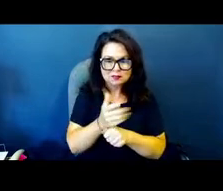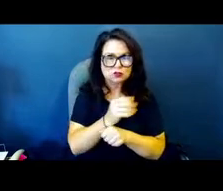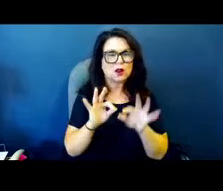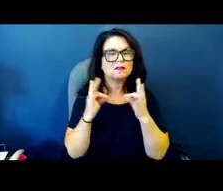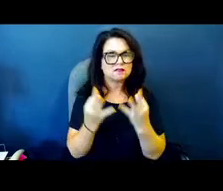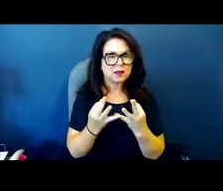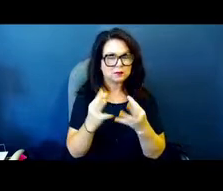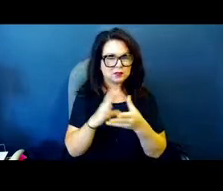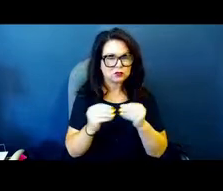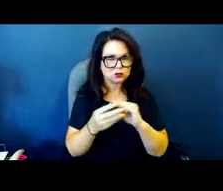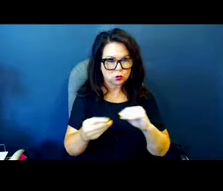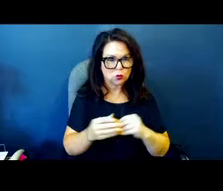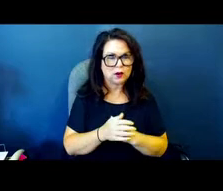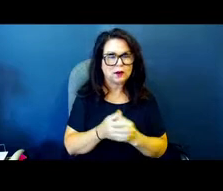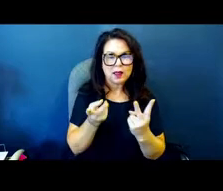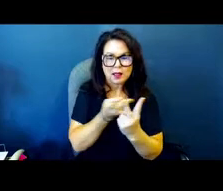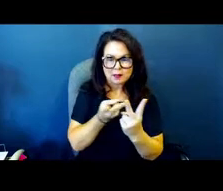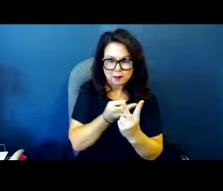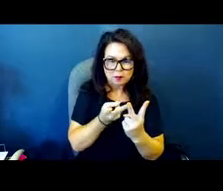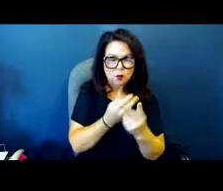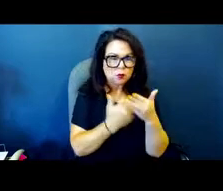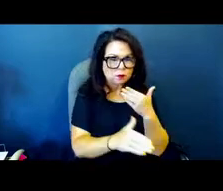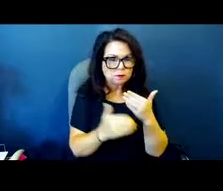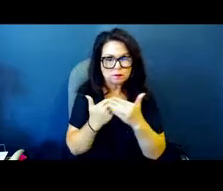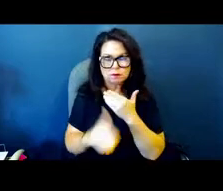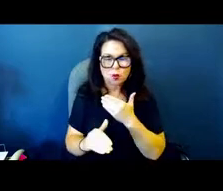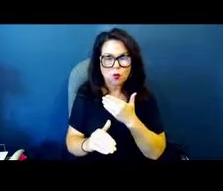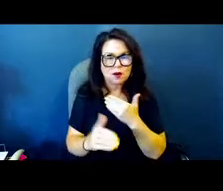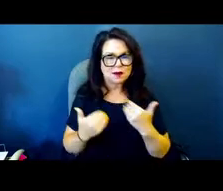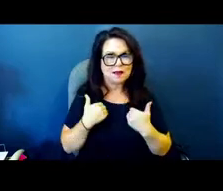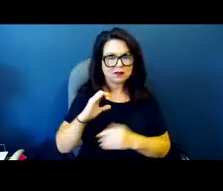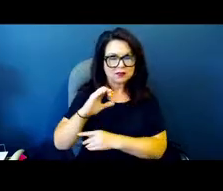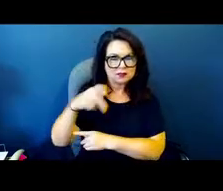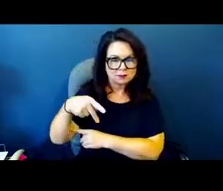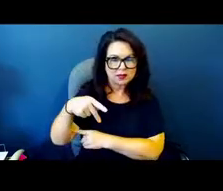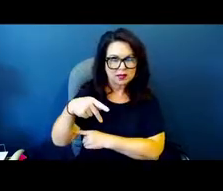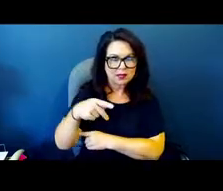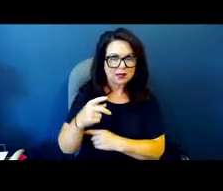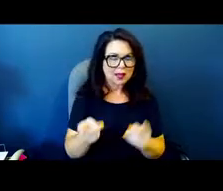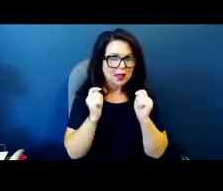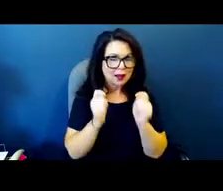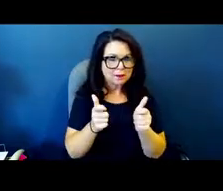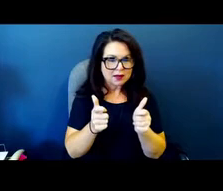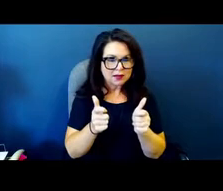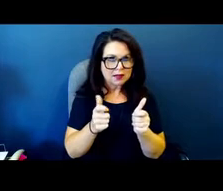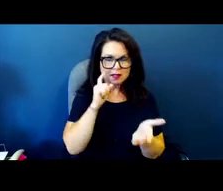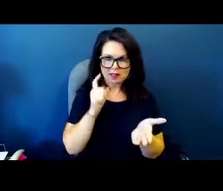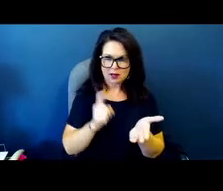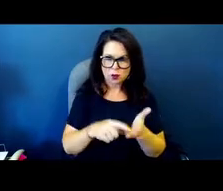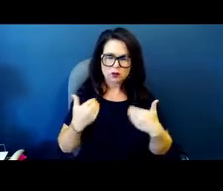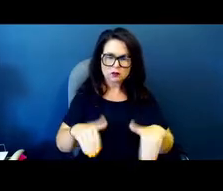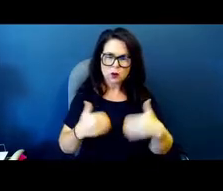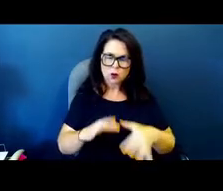Anastasia and Alba were born with cerebral palsy. Almost immediately, the Samozas noticed a unique bond between the little